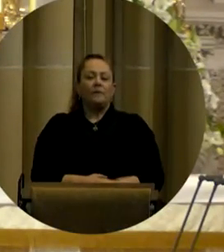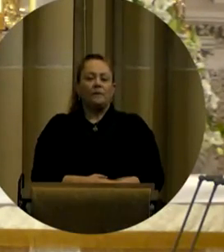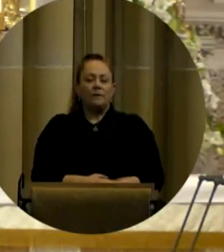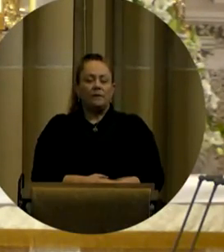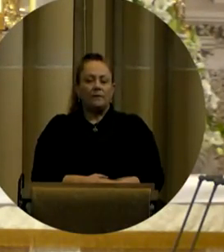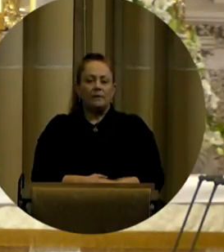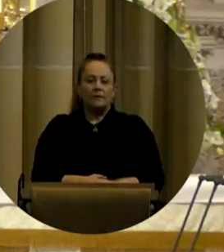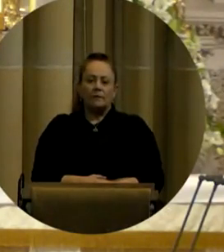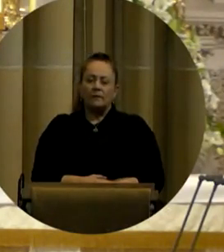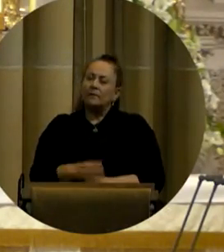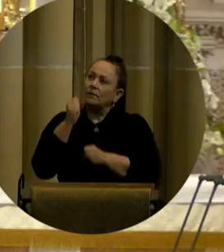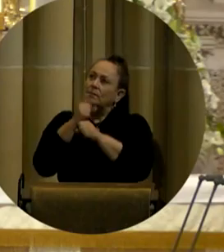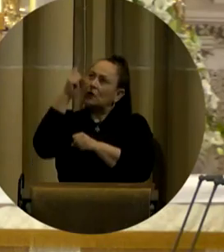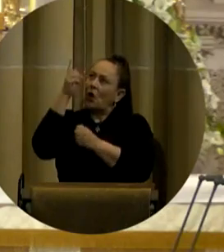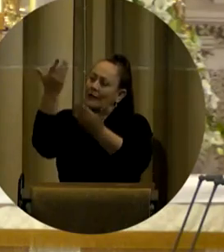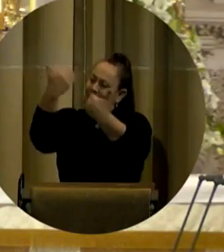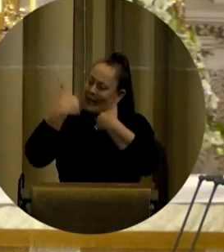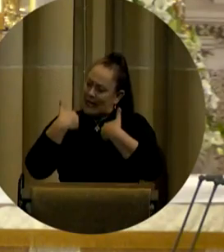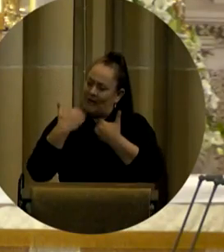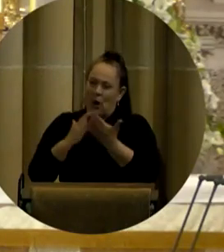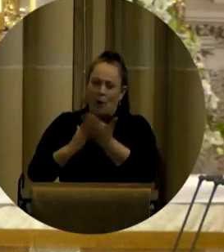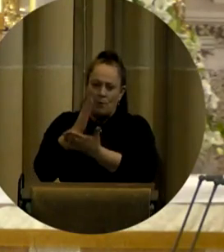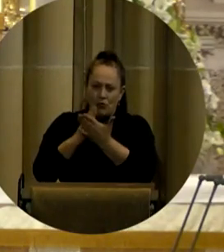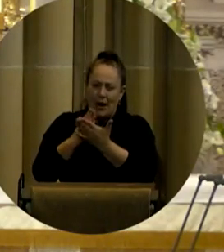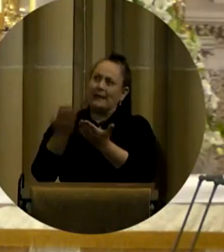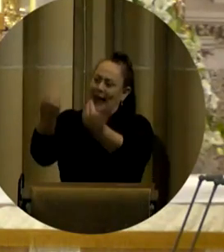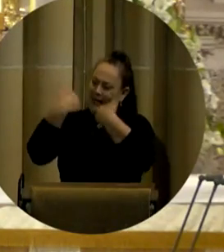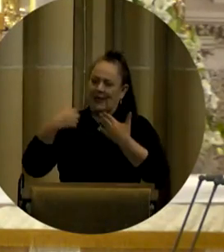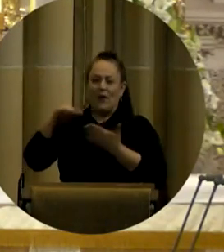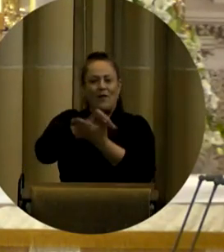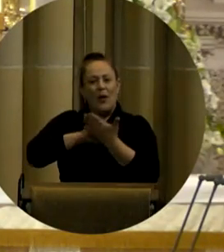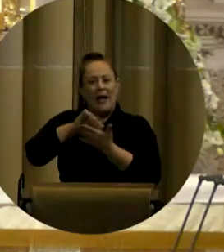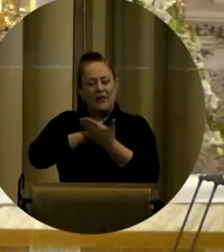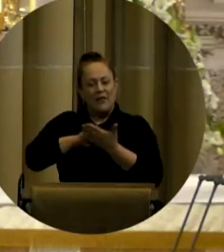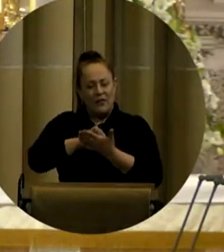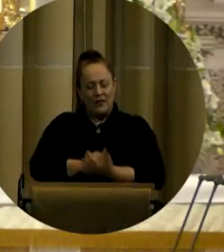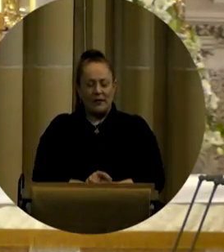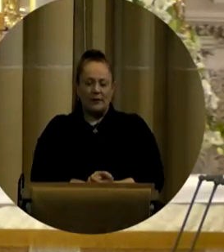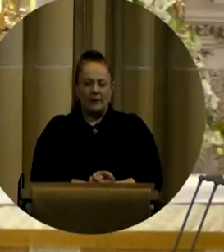Provident God, give us our bread and forgiveness that we need."